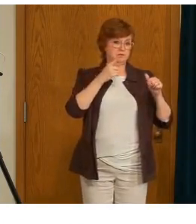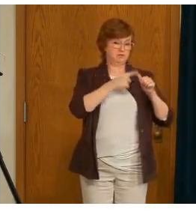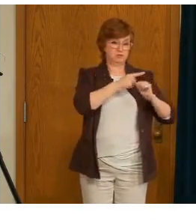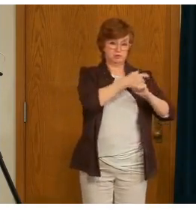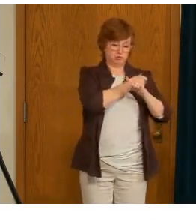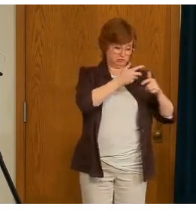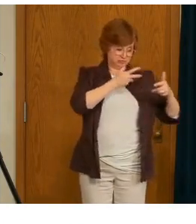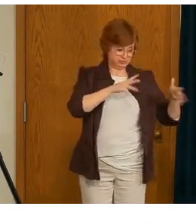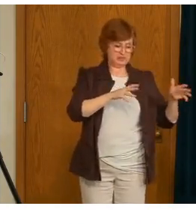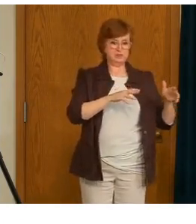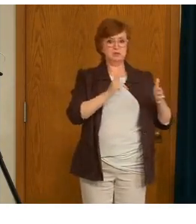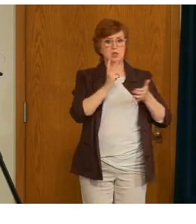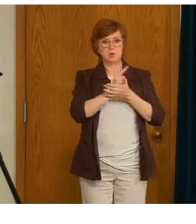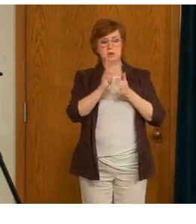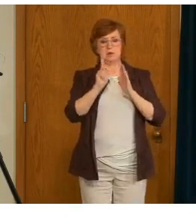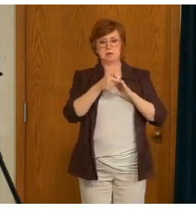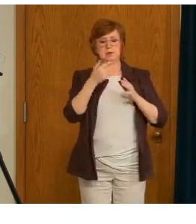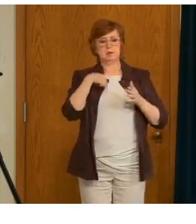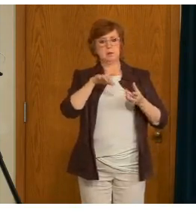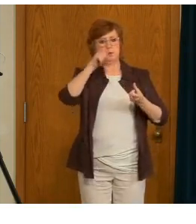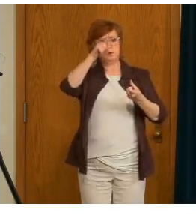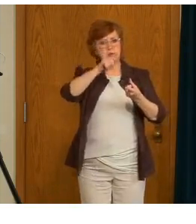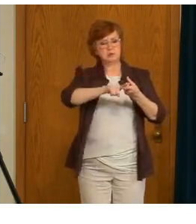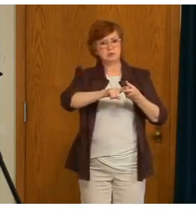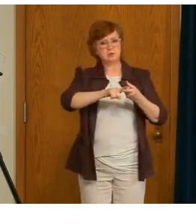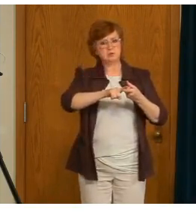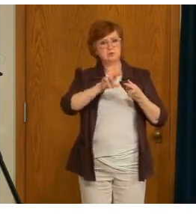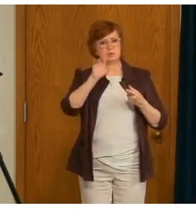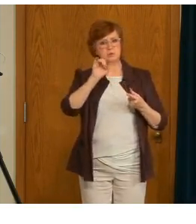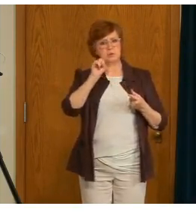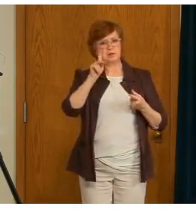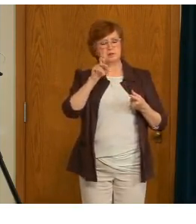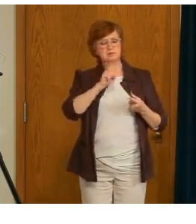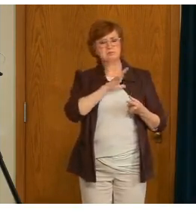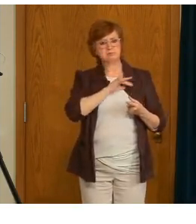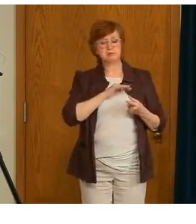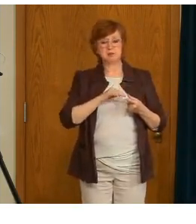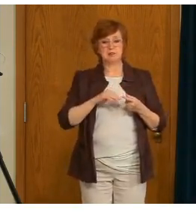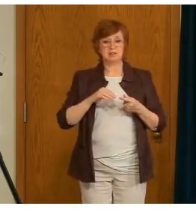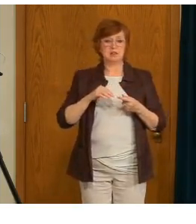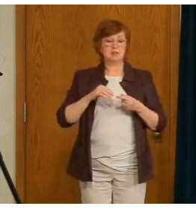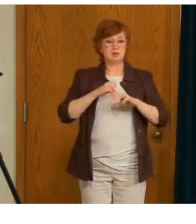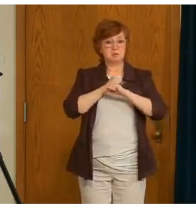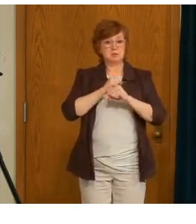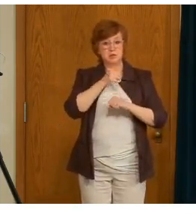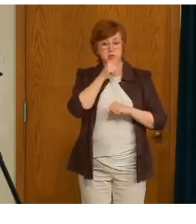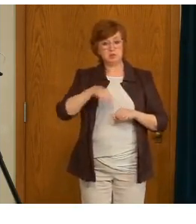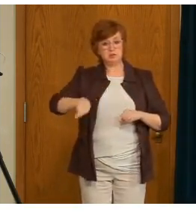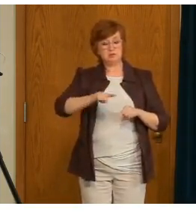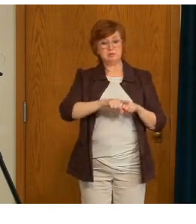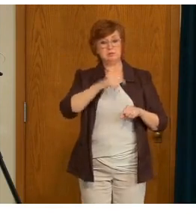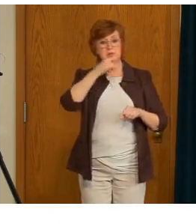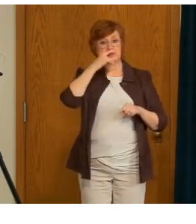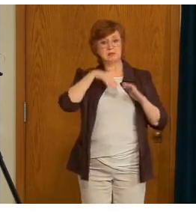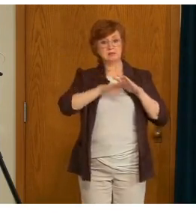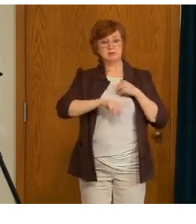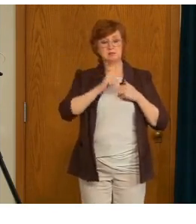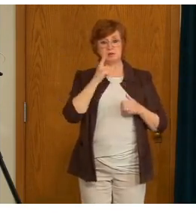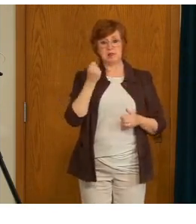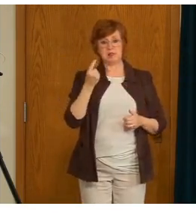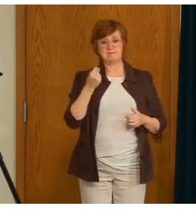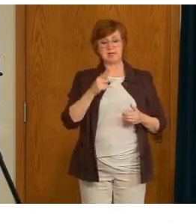those around us, especially children under 11 who remain unvaccinated for the time being. And then, of course, second dose is starting